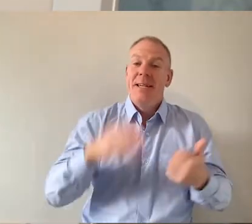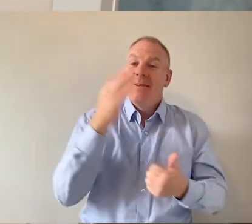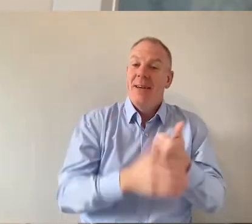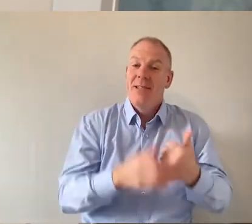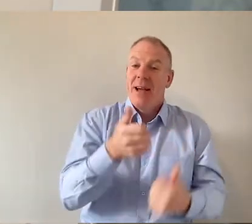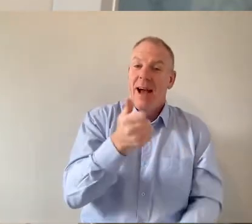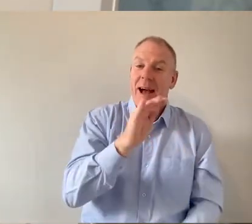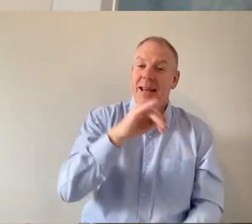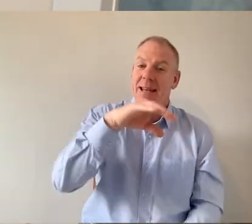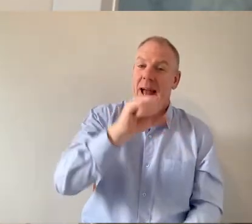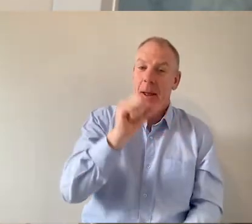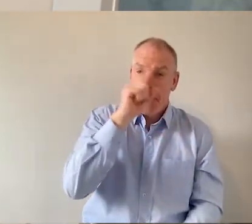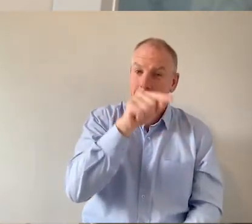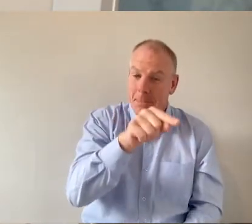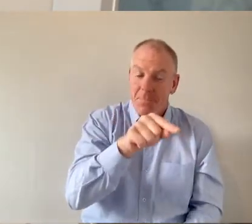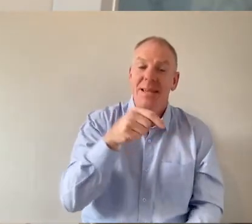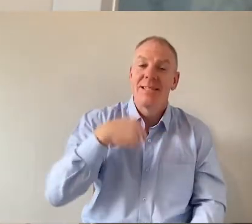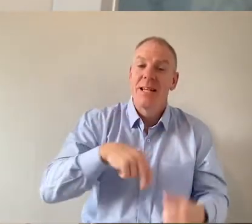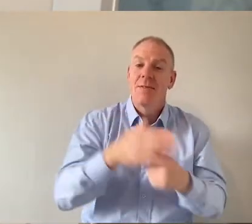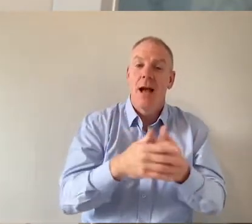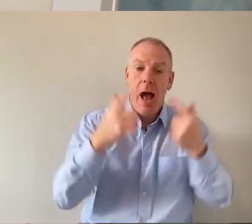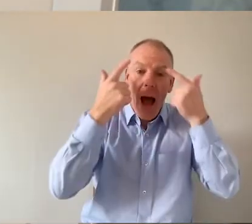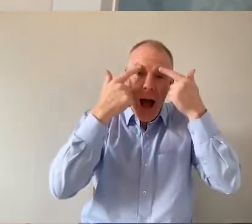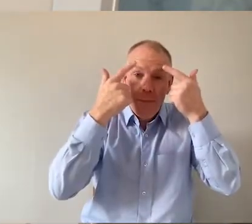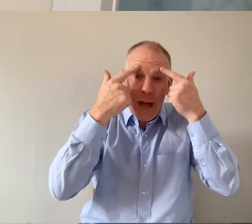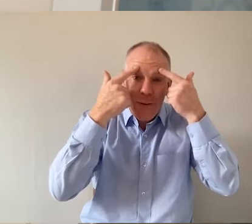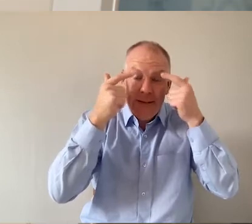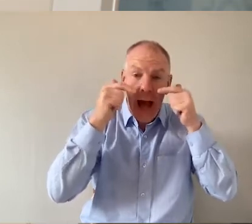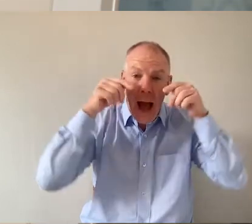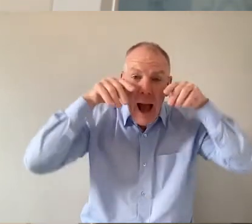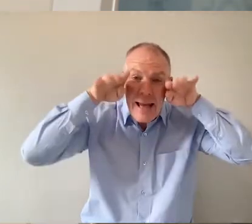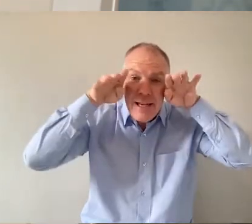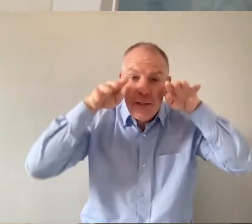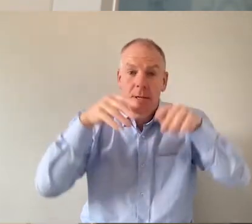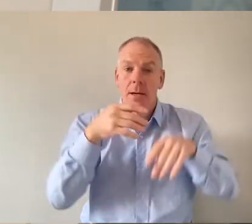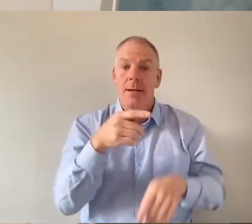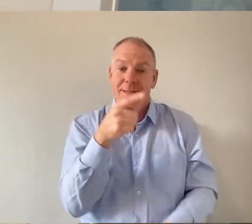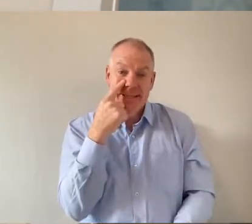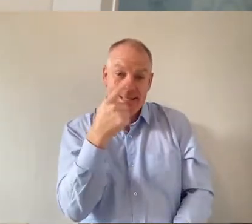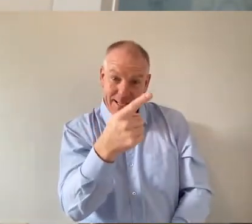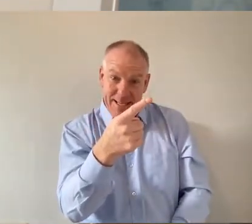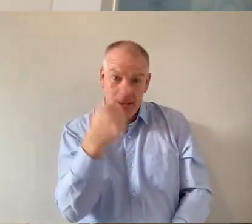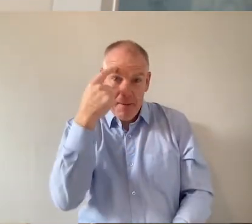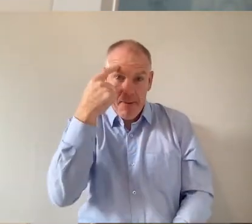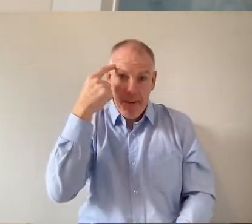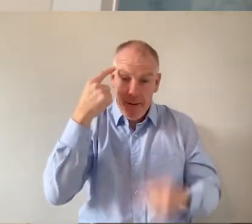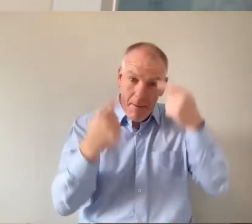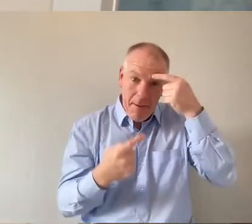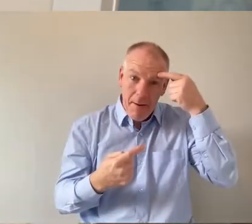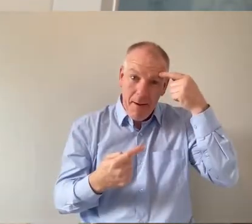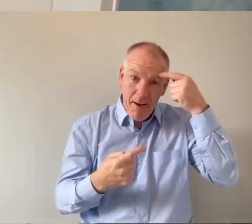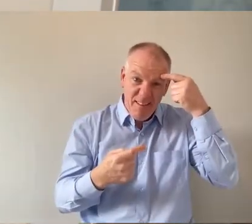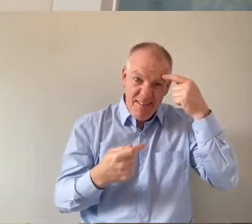with Alina. The last thing we have to do is we're going to give her some eyebrows and some eyelashes. So I'm going to draw a little eyebrow there. So that's